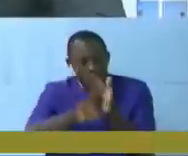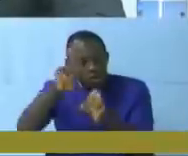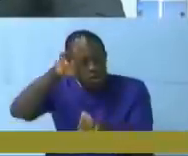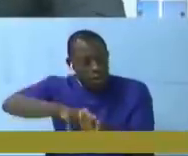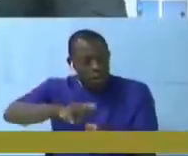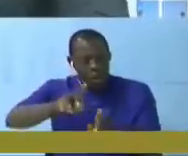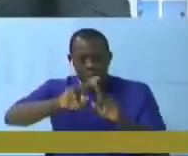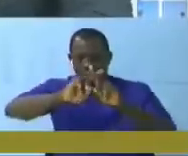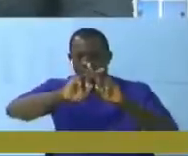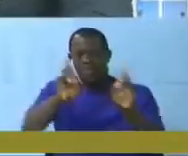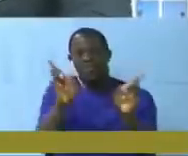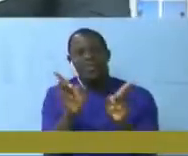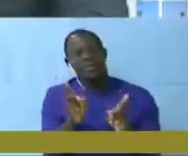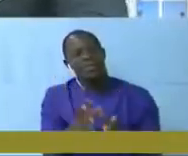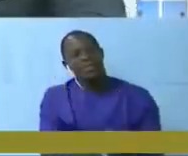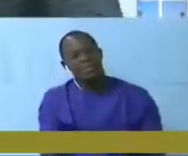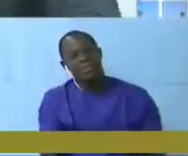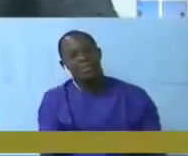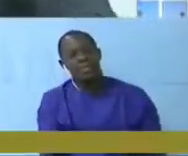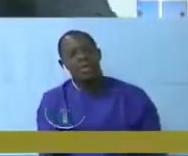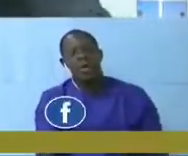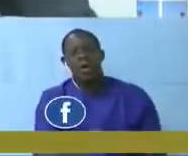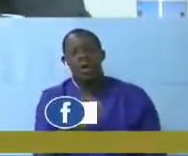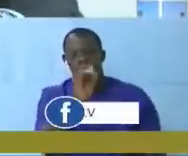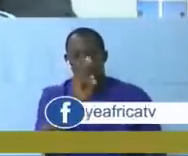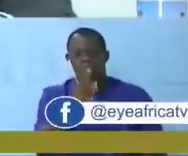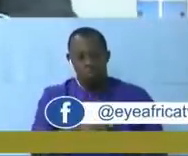back to one other important reason.